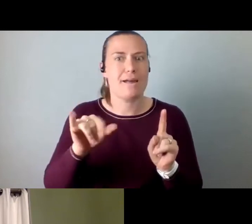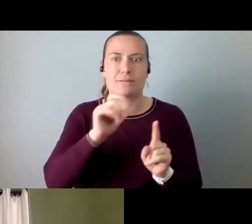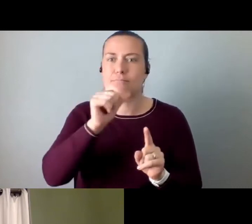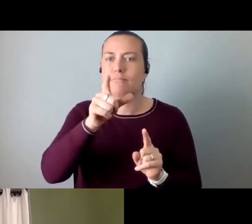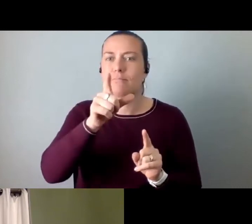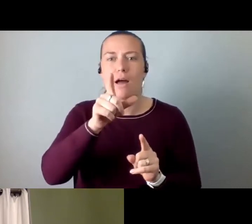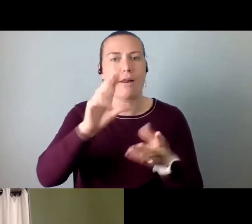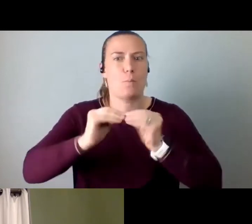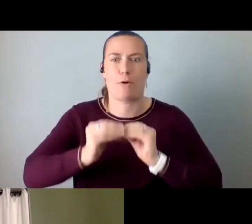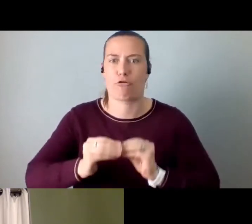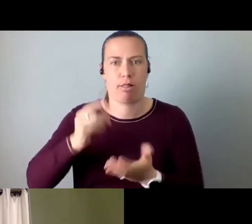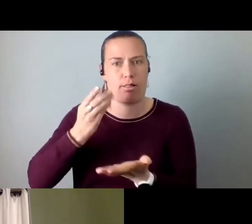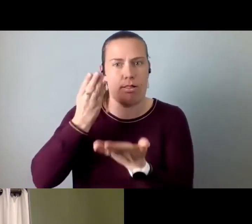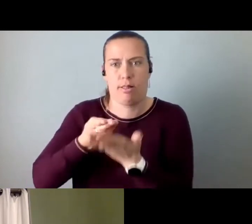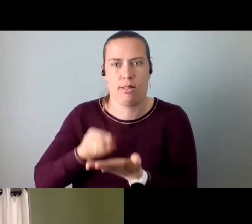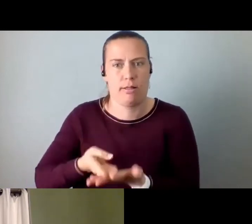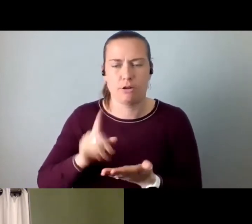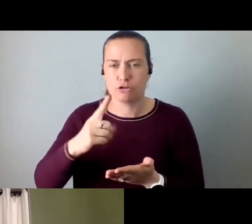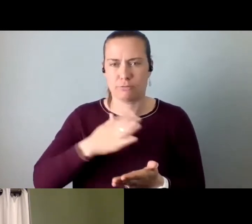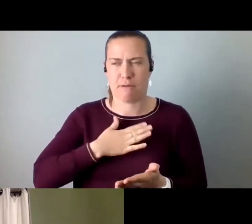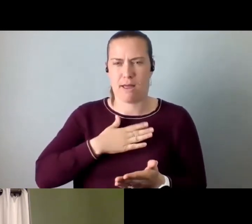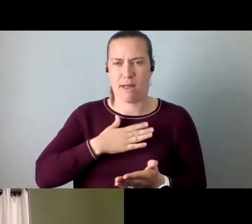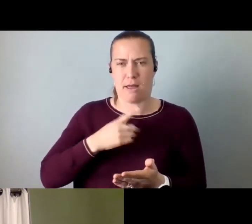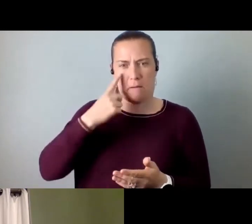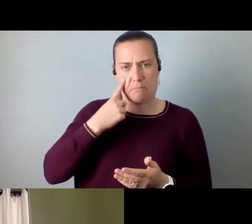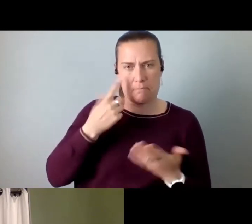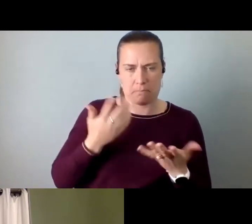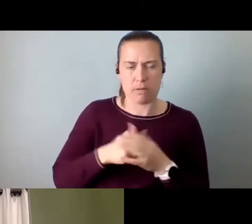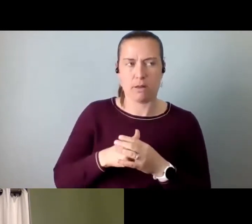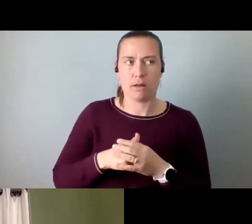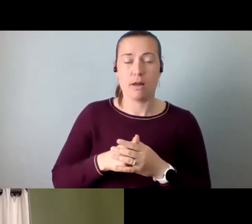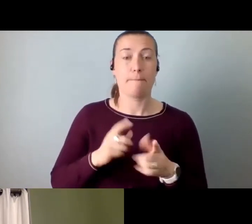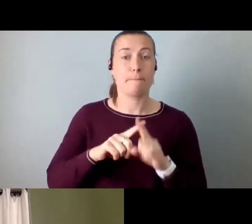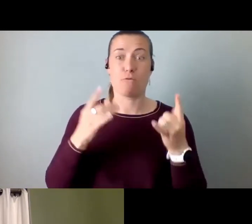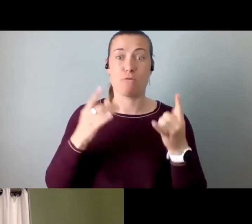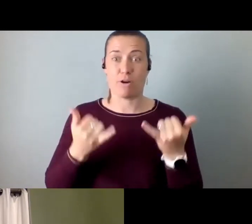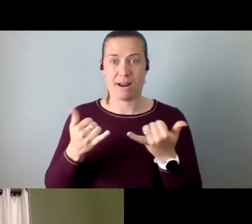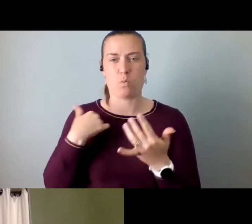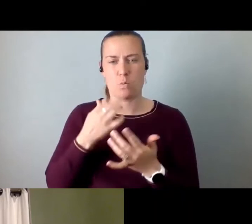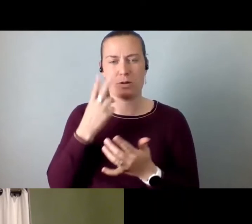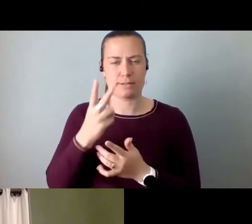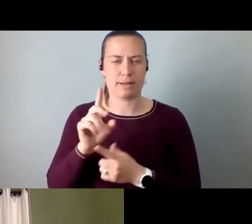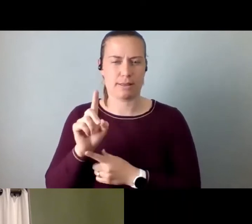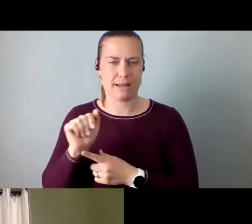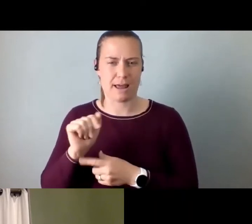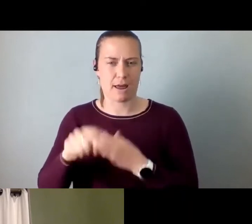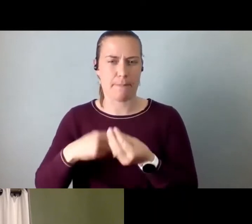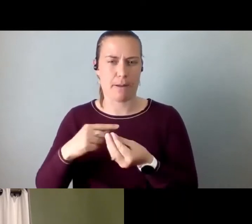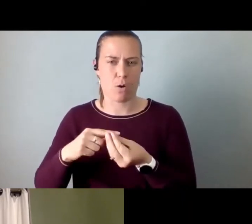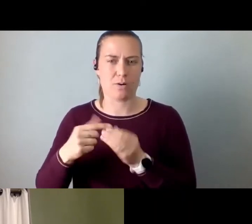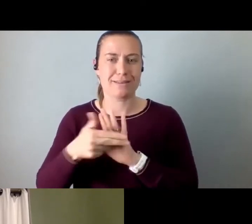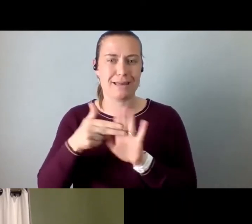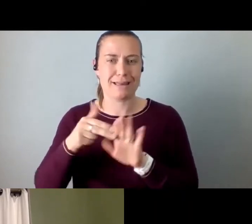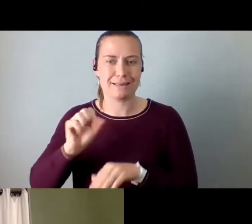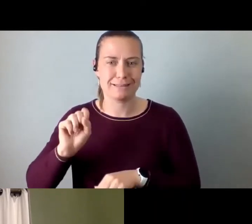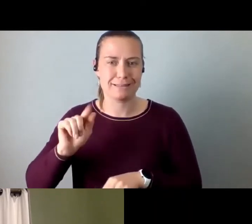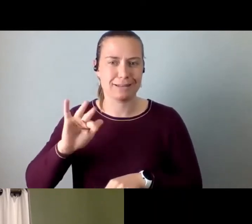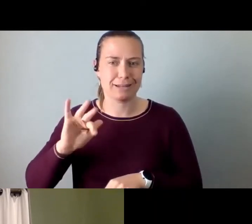just now going to see the impact of a year ago on staging, but it's certainly something we're all very interested